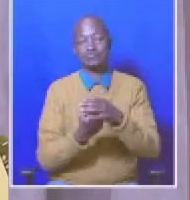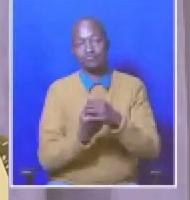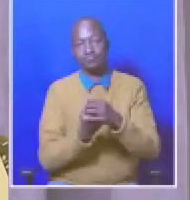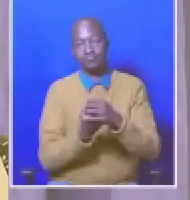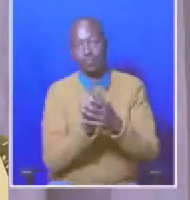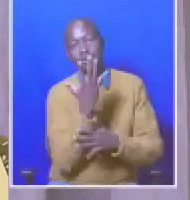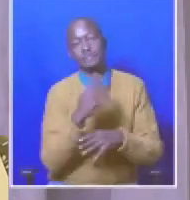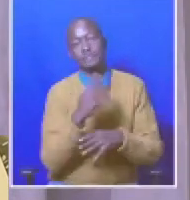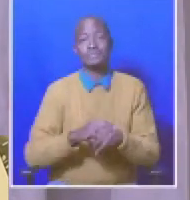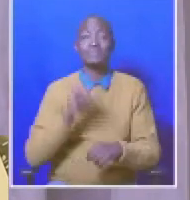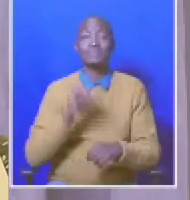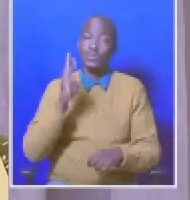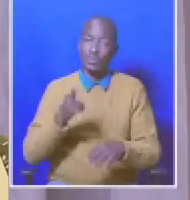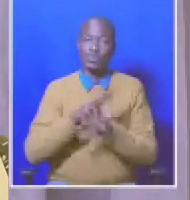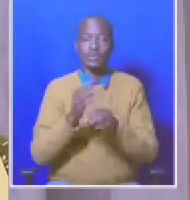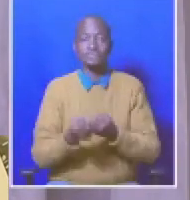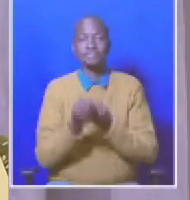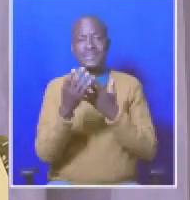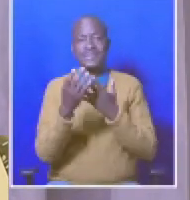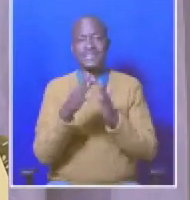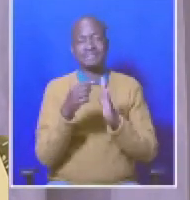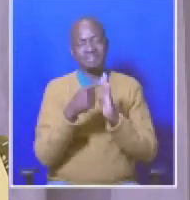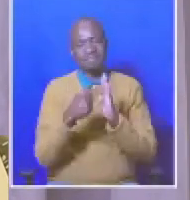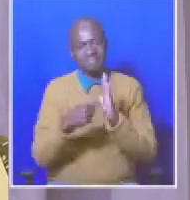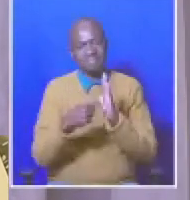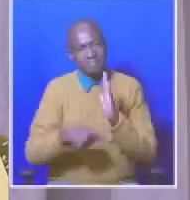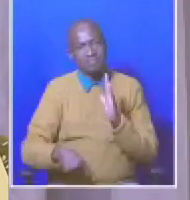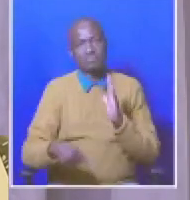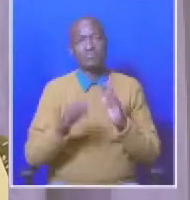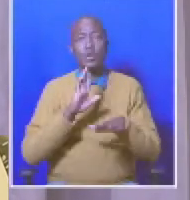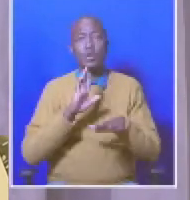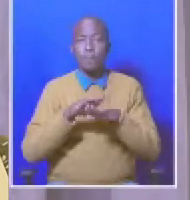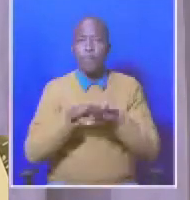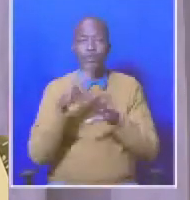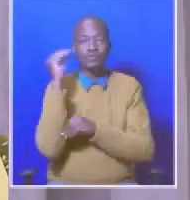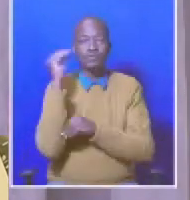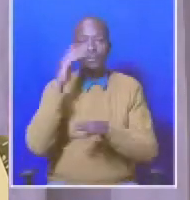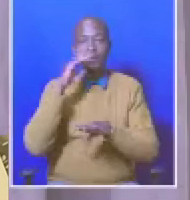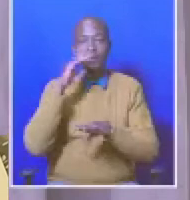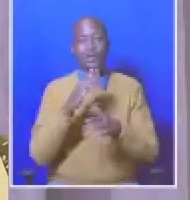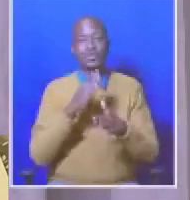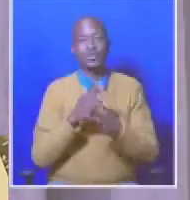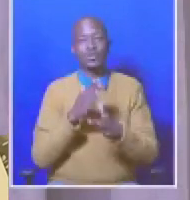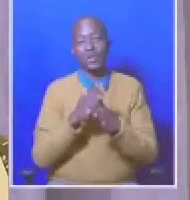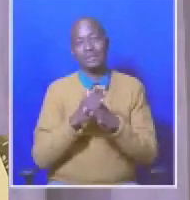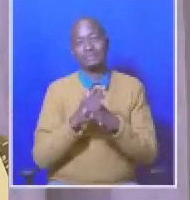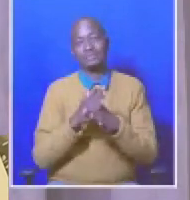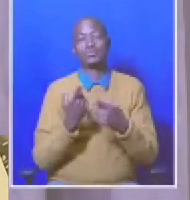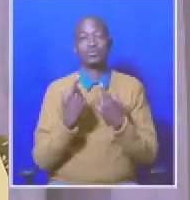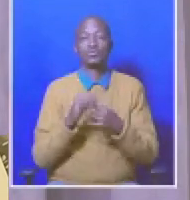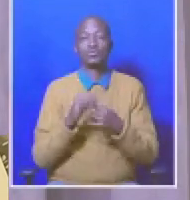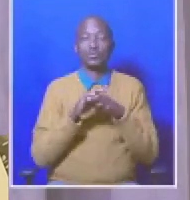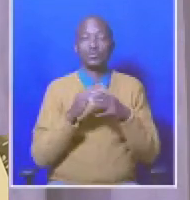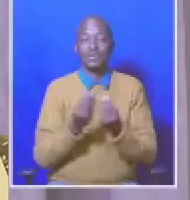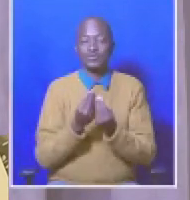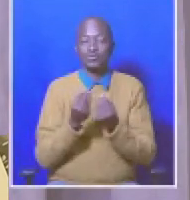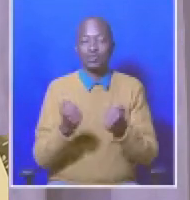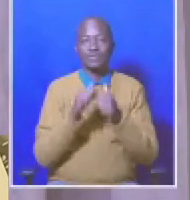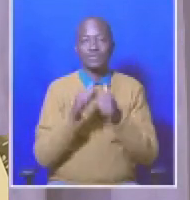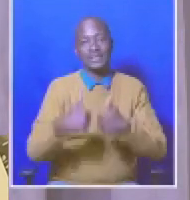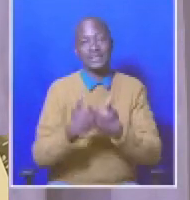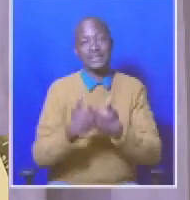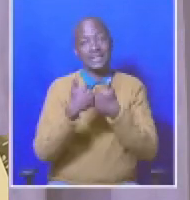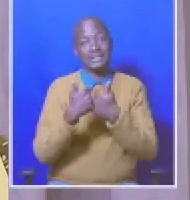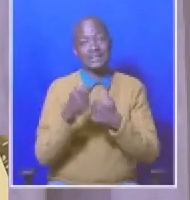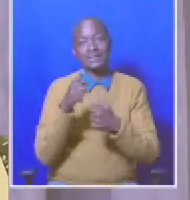deliver a more detailed report on the work that we are doing in addressing the challenges facing the youth of our